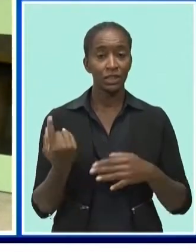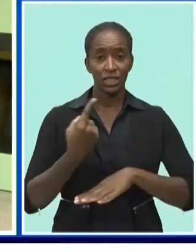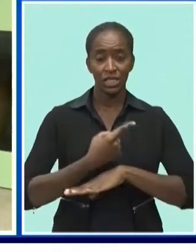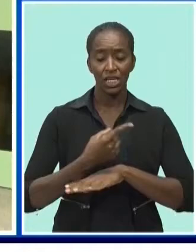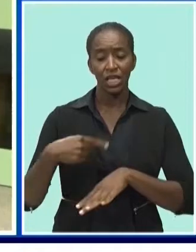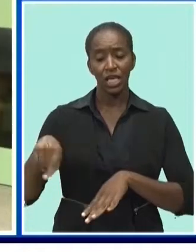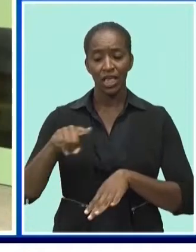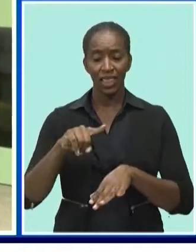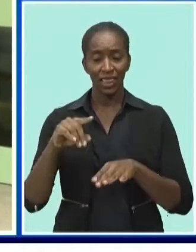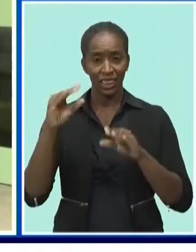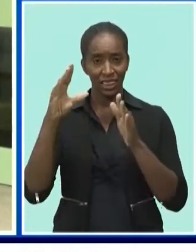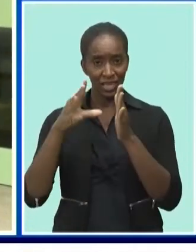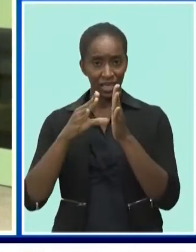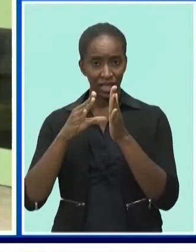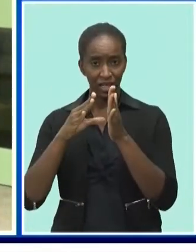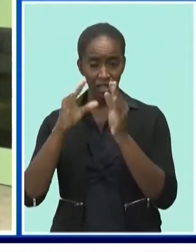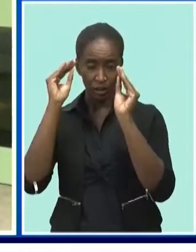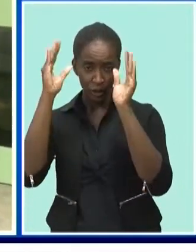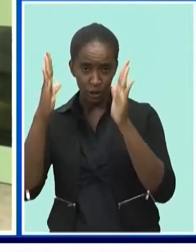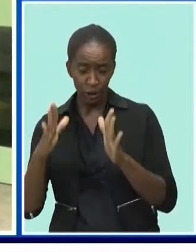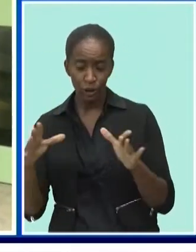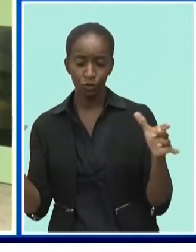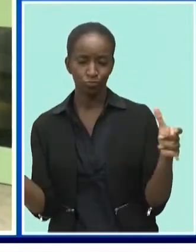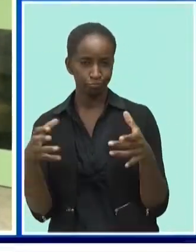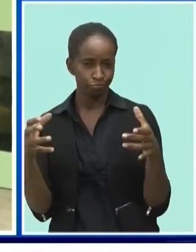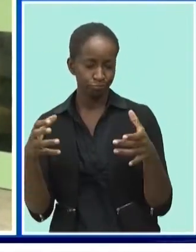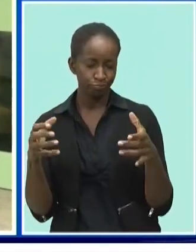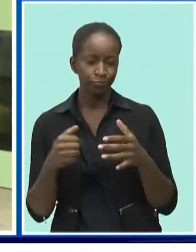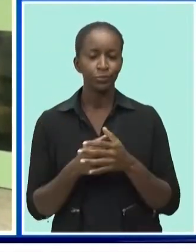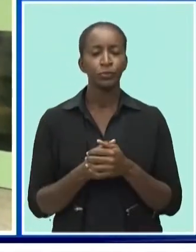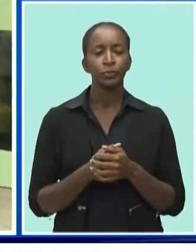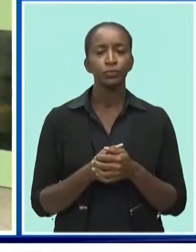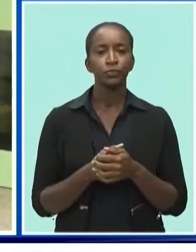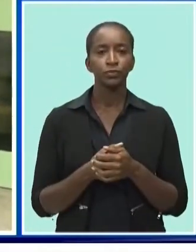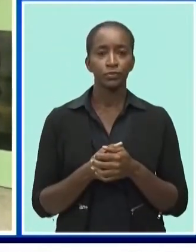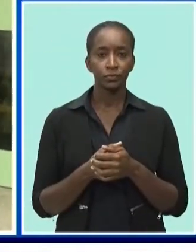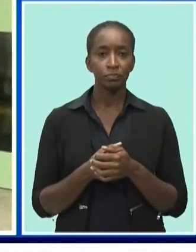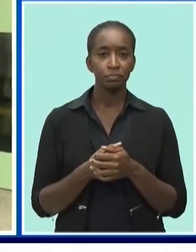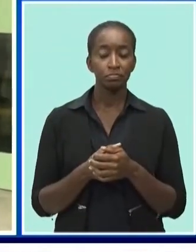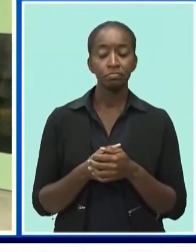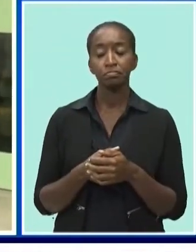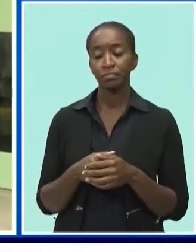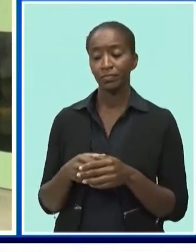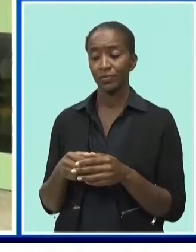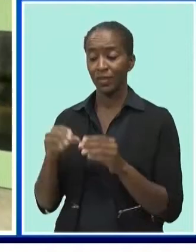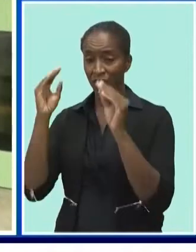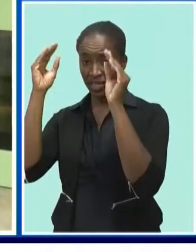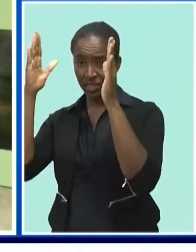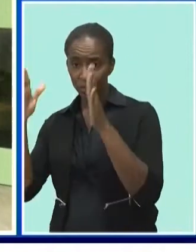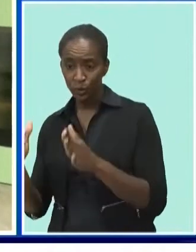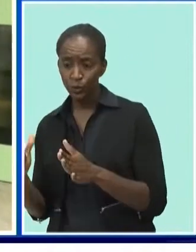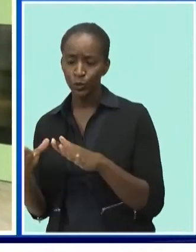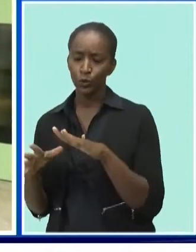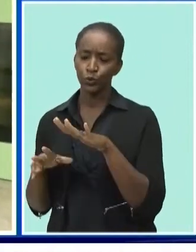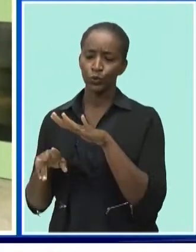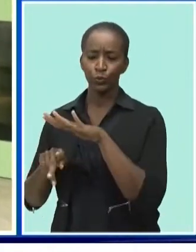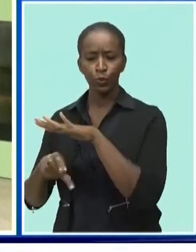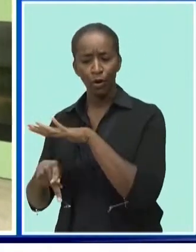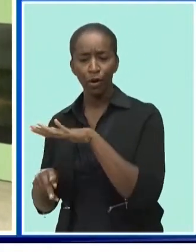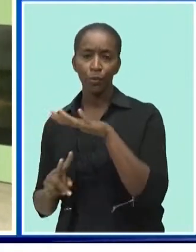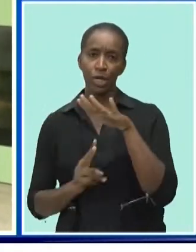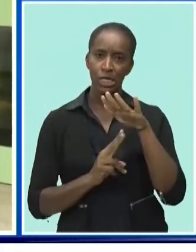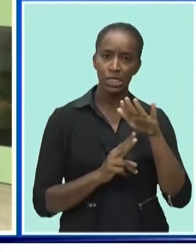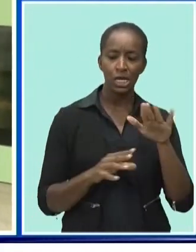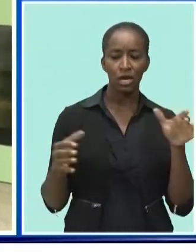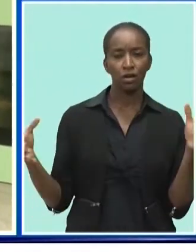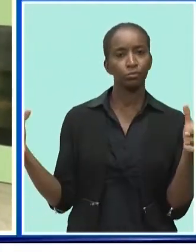a number of primary and secondary schools are meeting in the auditorium just behind me. This meeting has been called because of what they